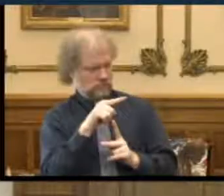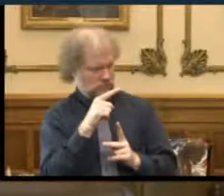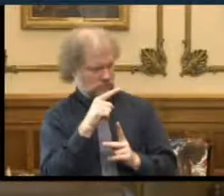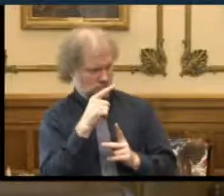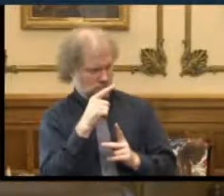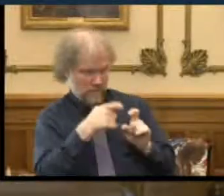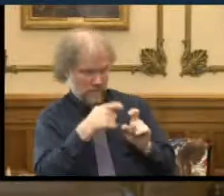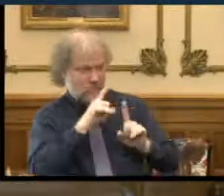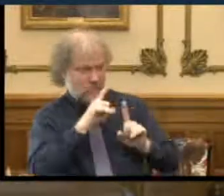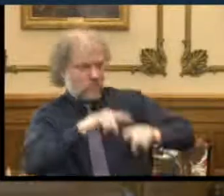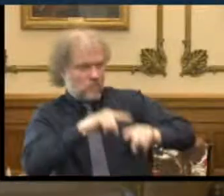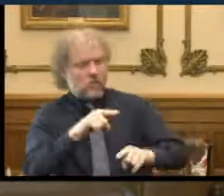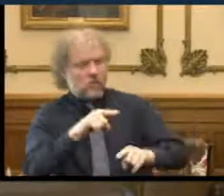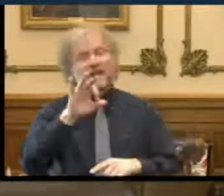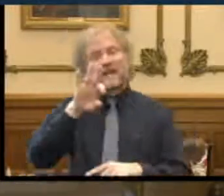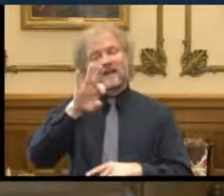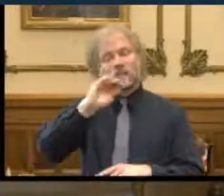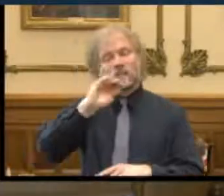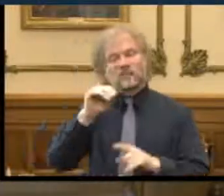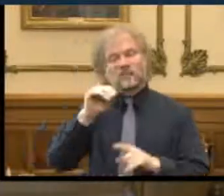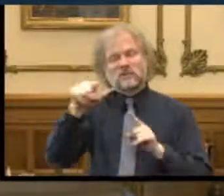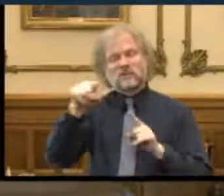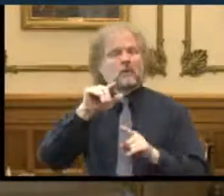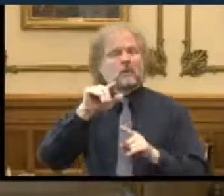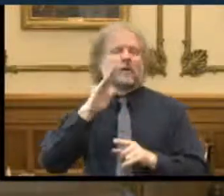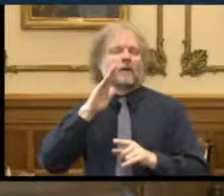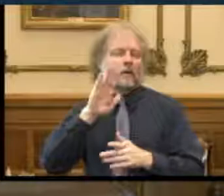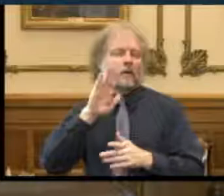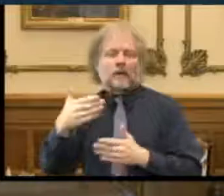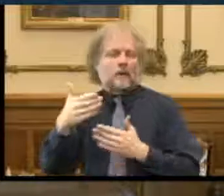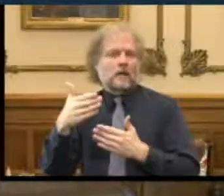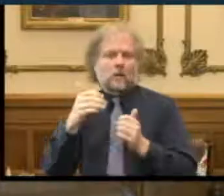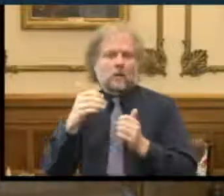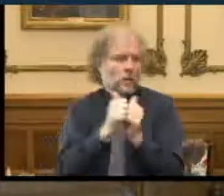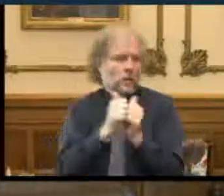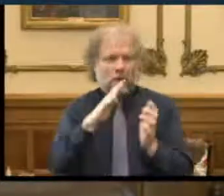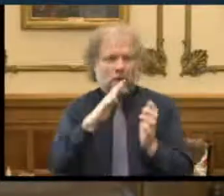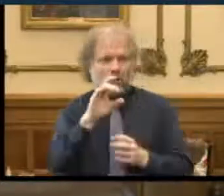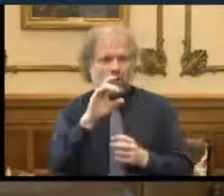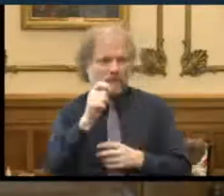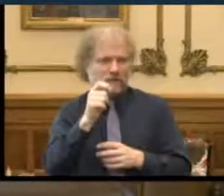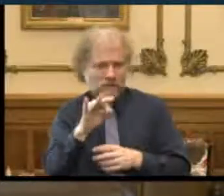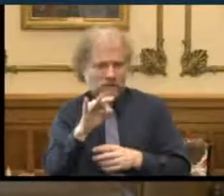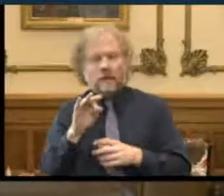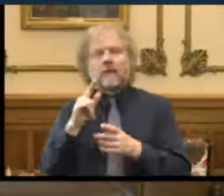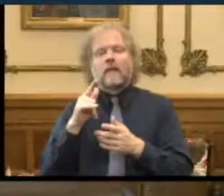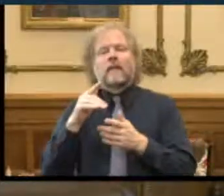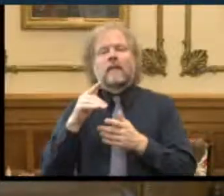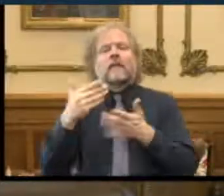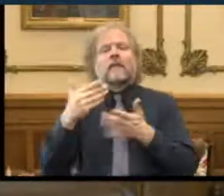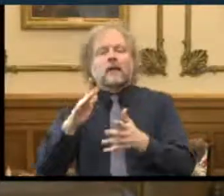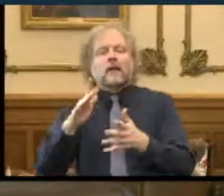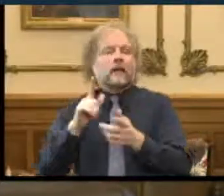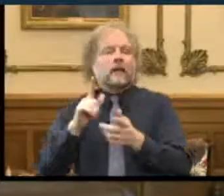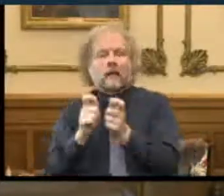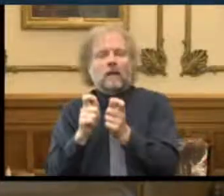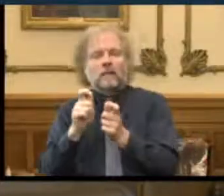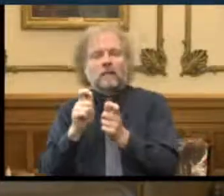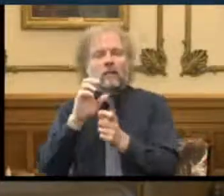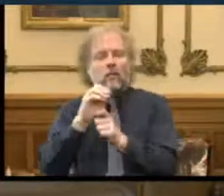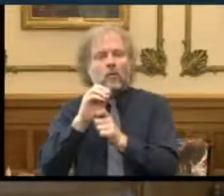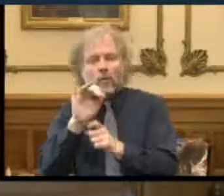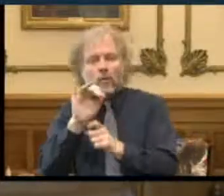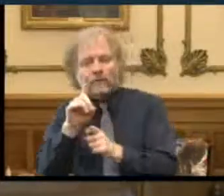report is that the other 94% would have died anyway, and not that they died when they did due to a combination of COVID and the other